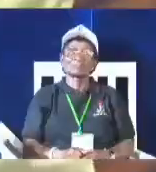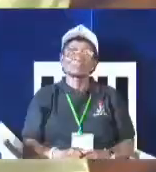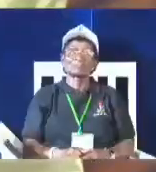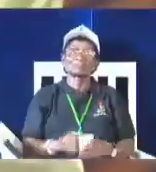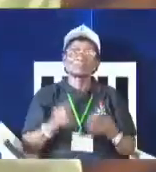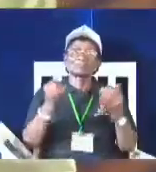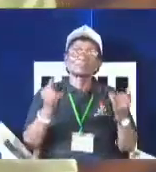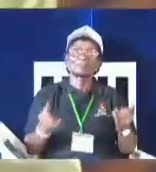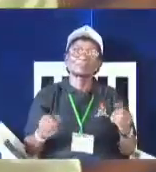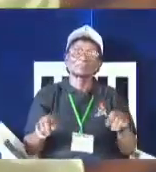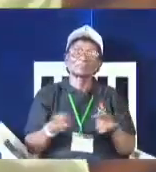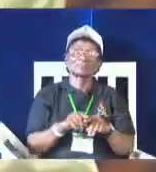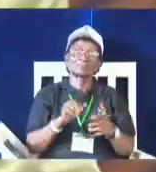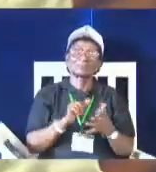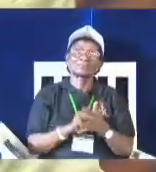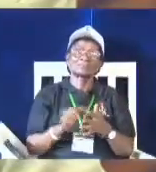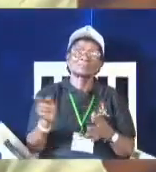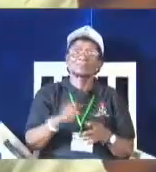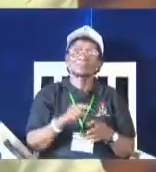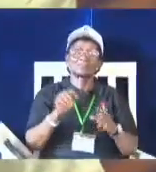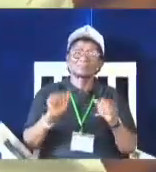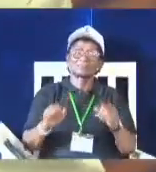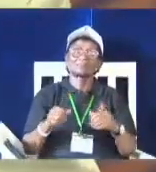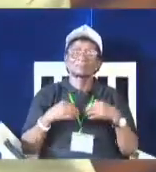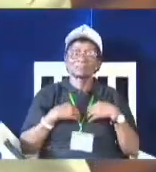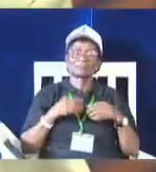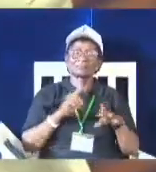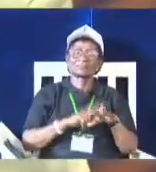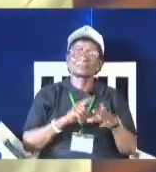Now, so that we can have time to pray.